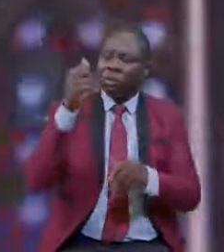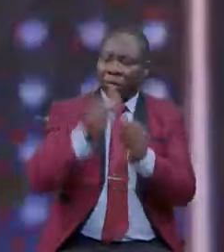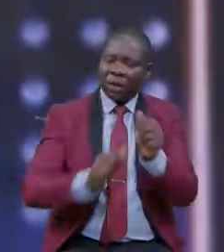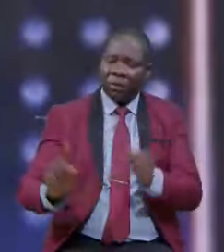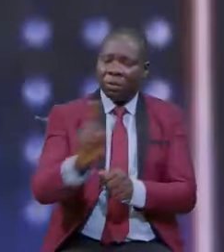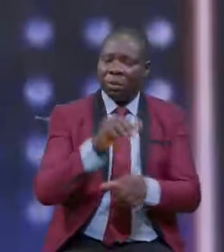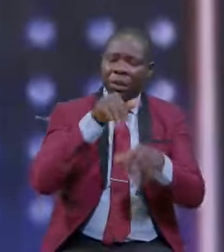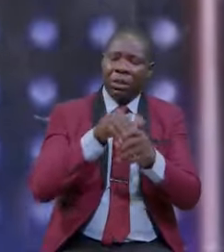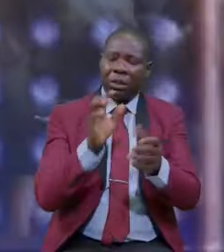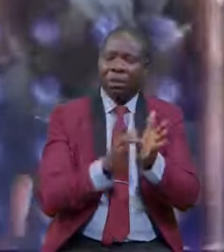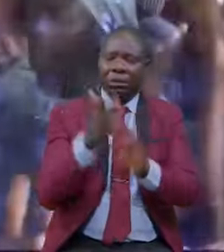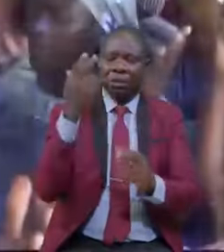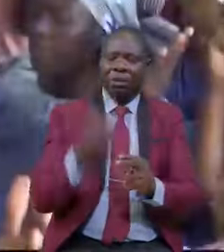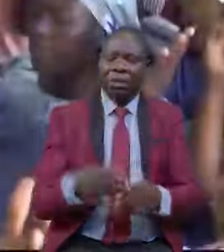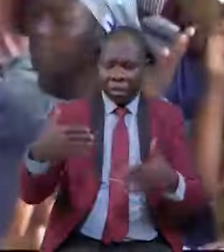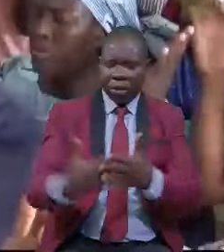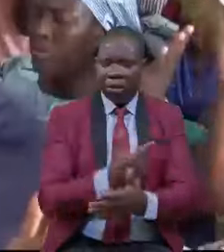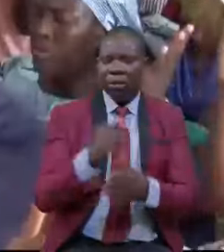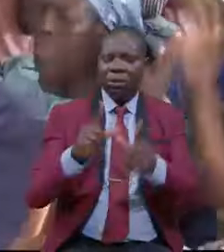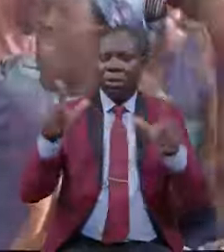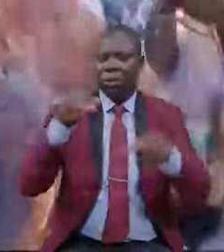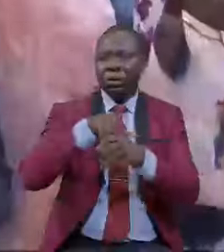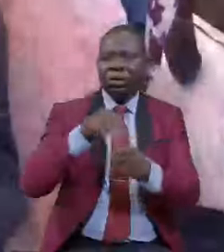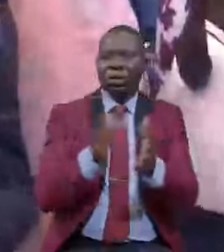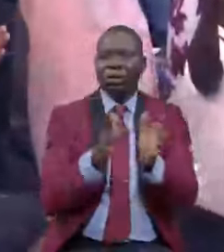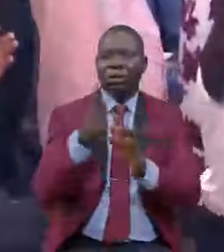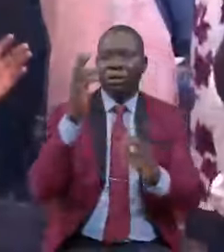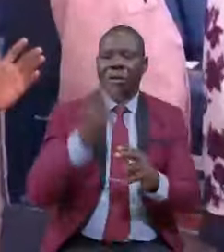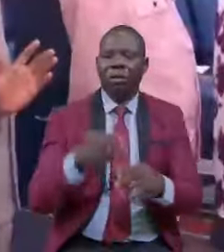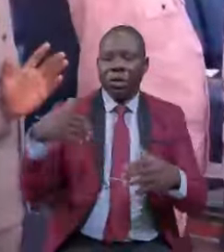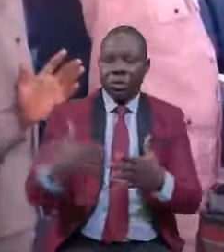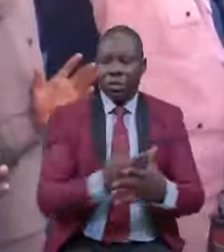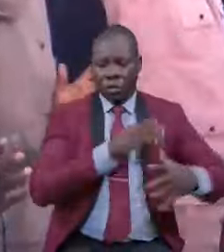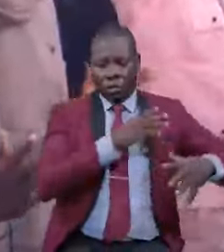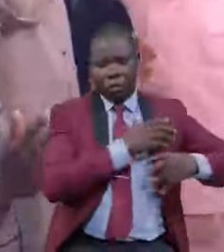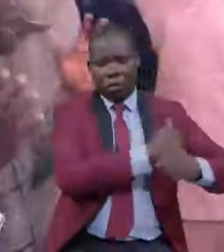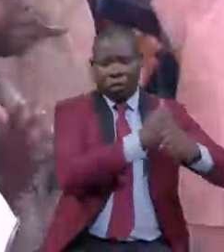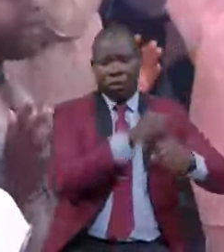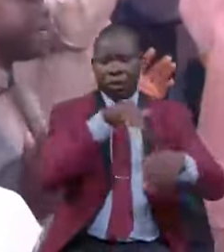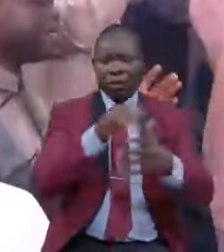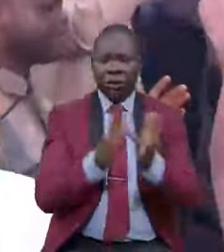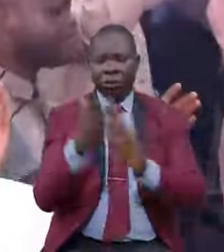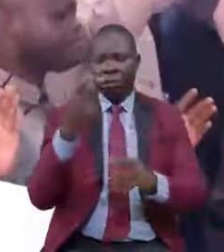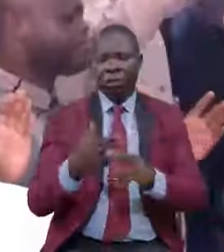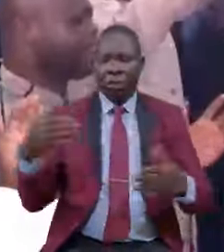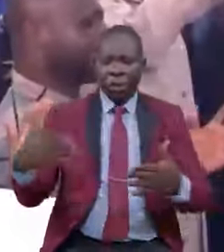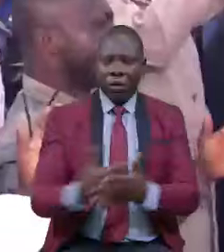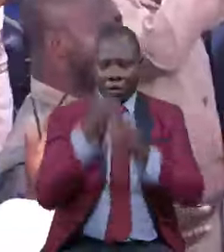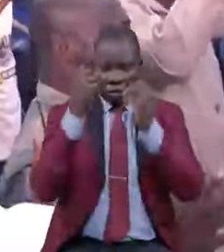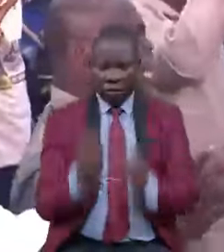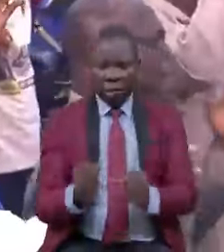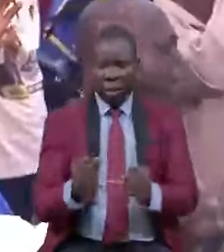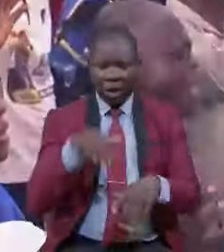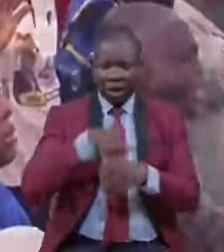New language. New confidence. New power. New